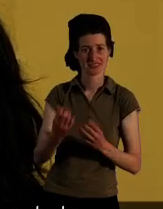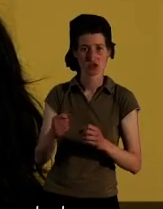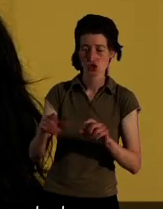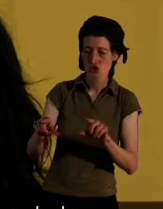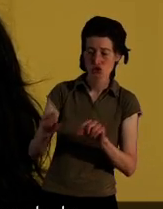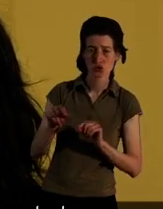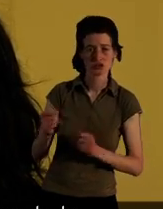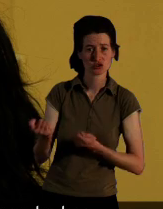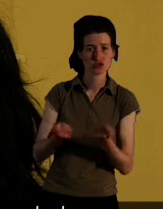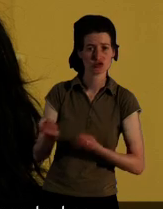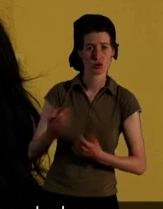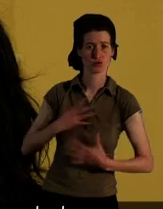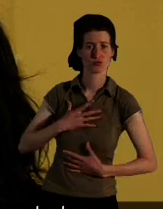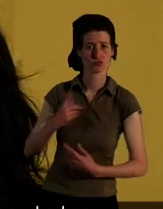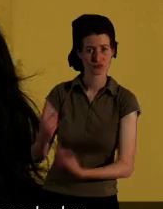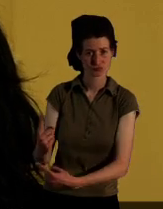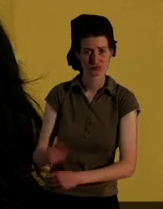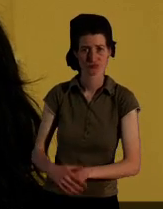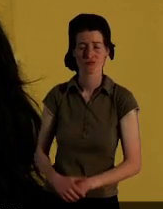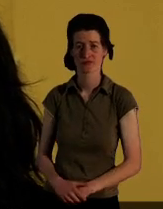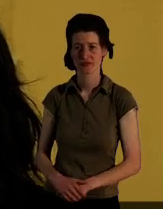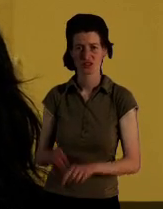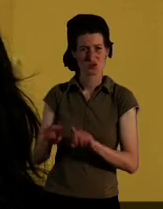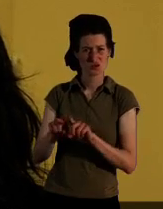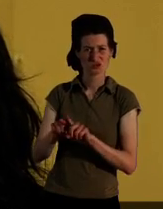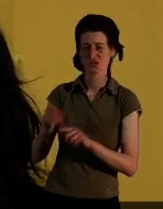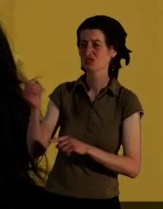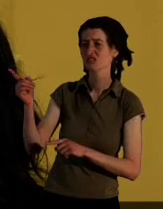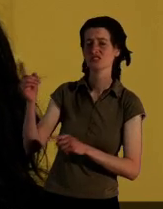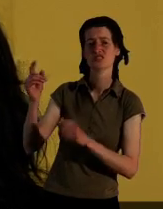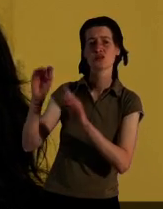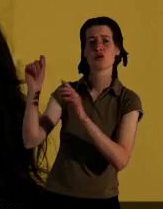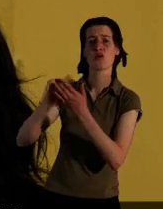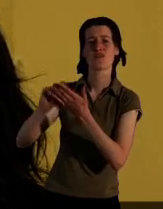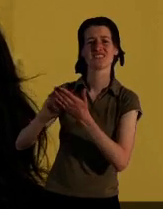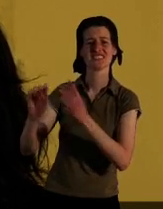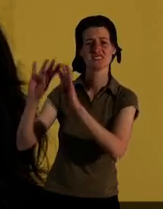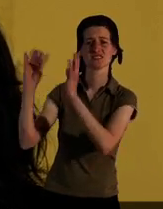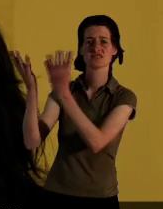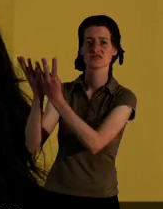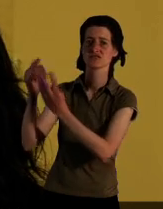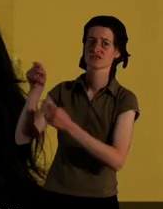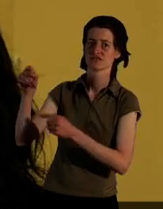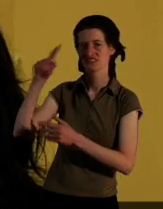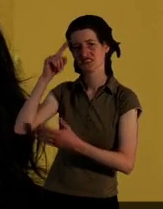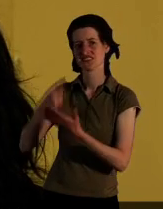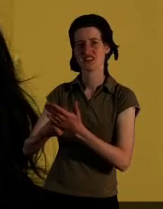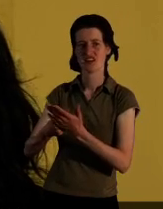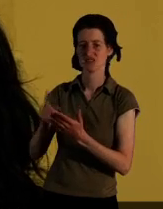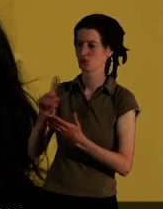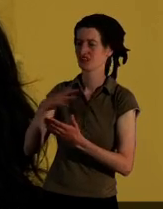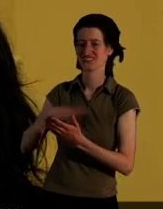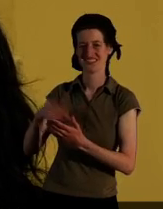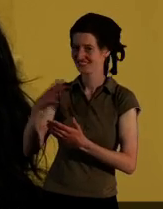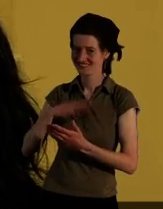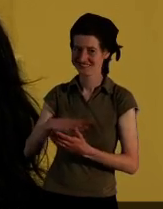to try and make sure that people are included in society fully and people have choice and